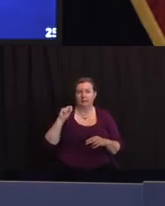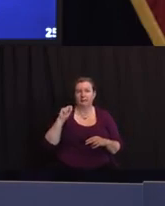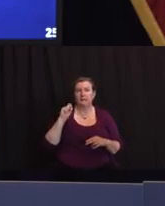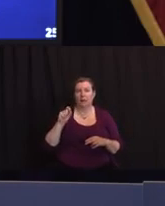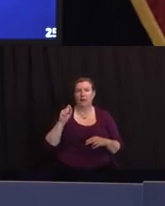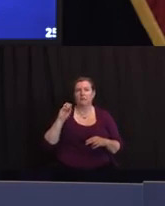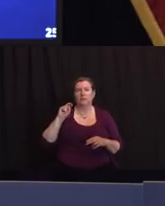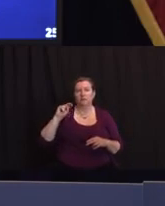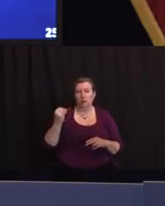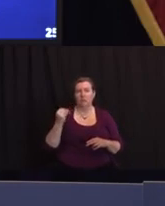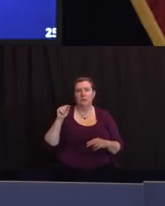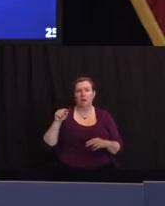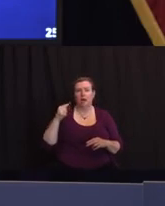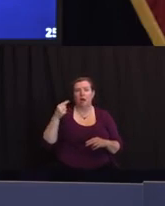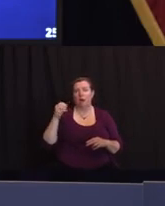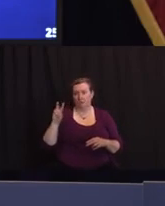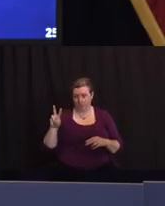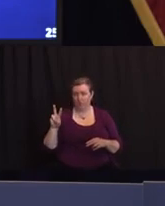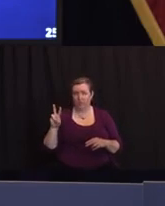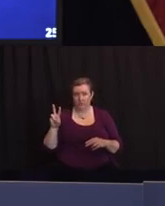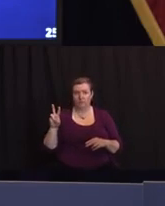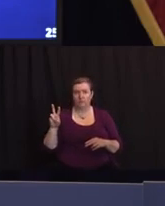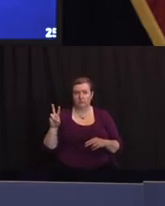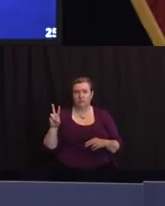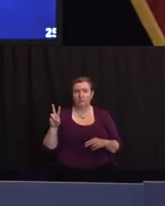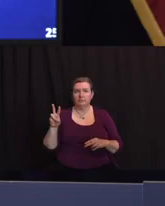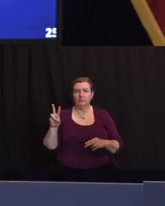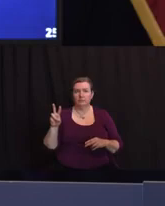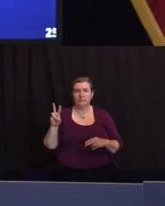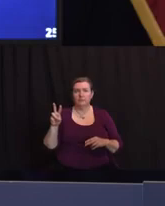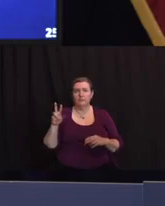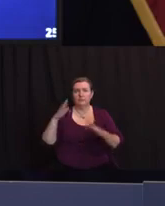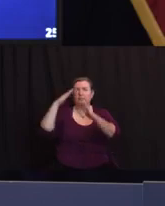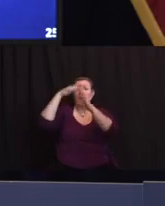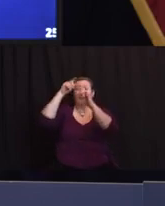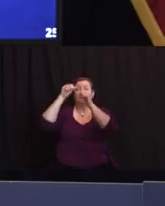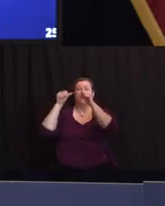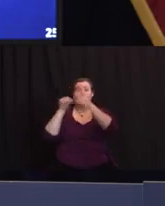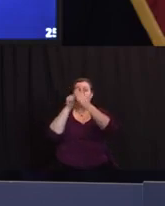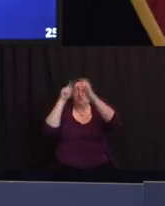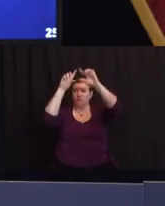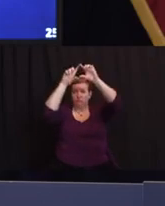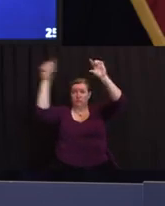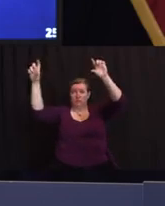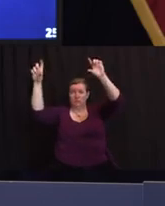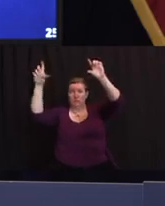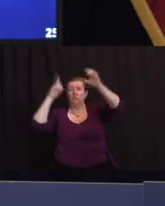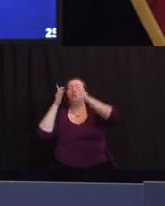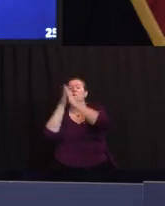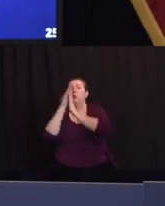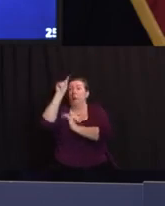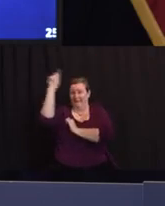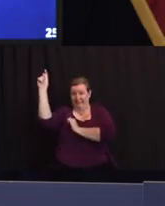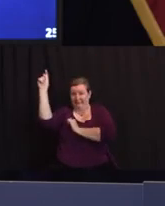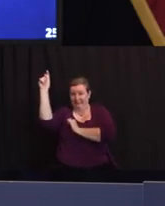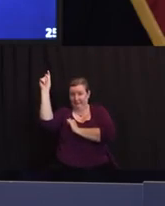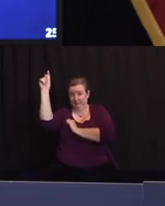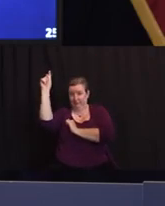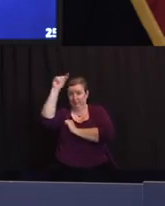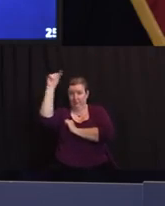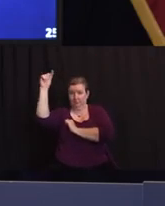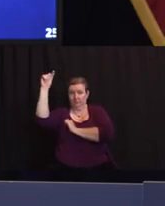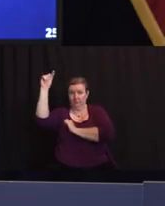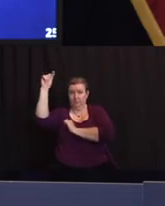NJIIS.NJ.gov. At the top of the page, they should click on Submit a Request, which brings up the list of